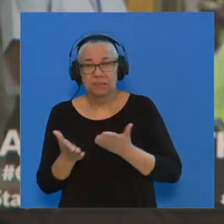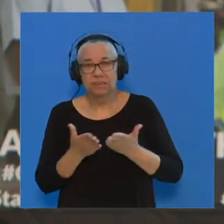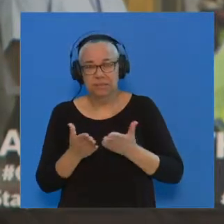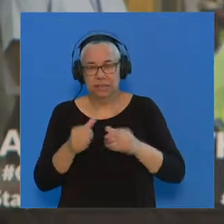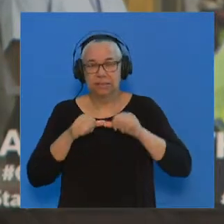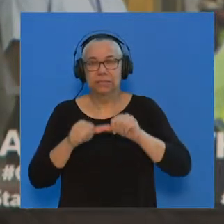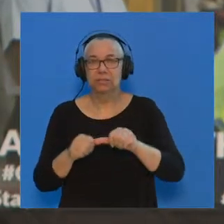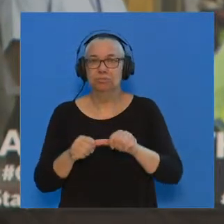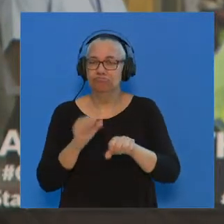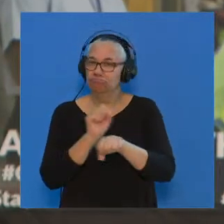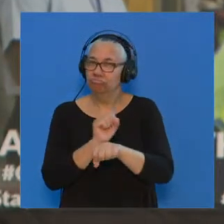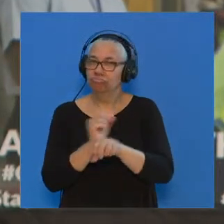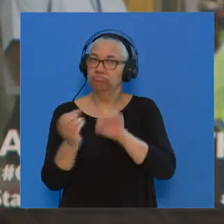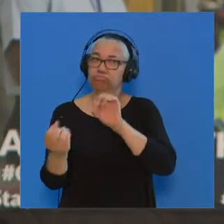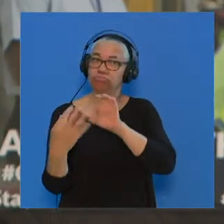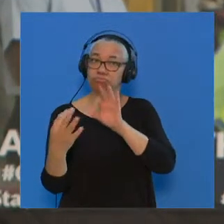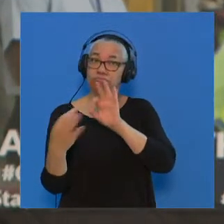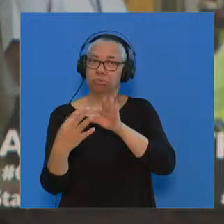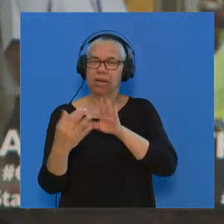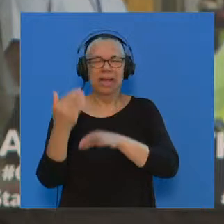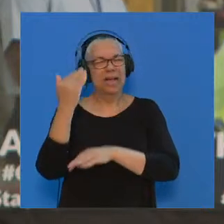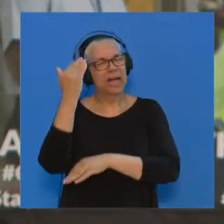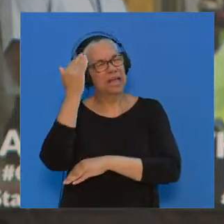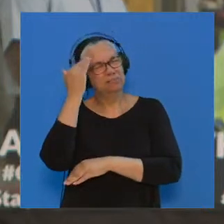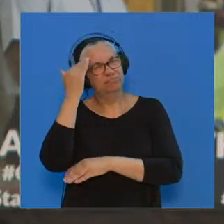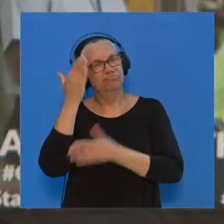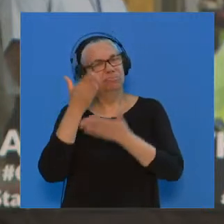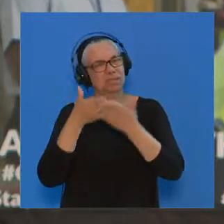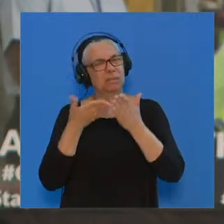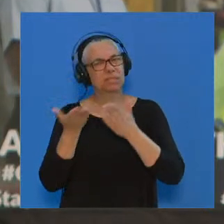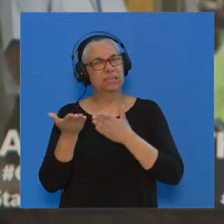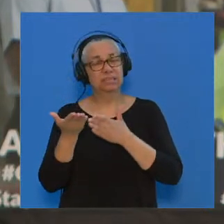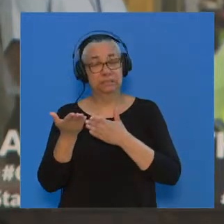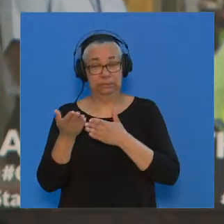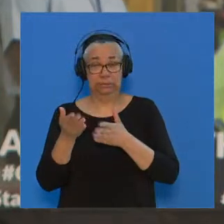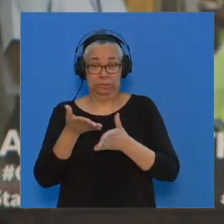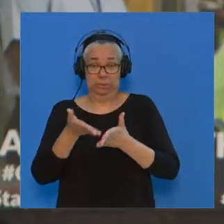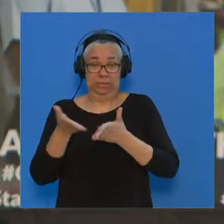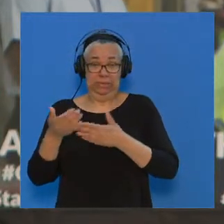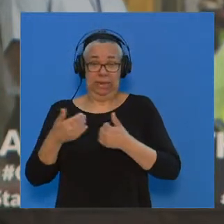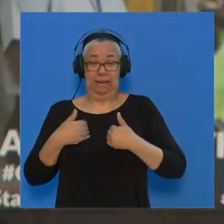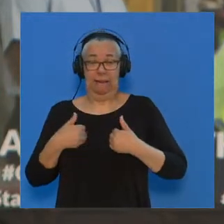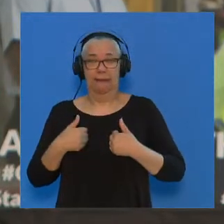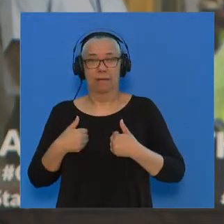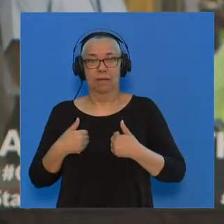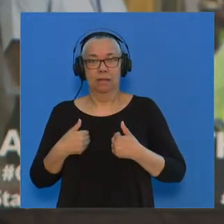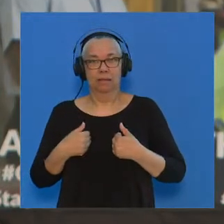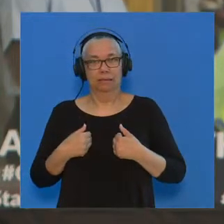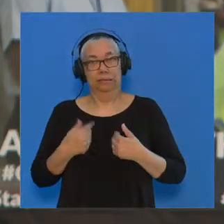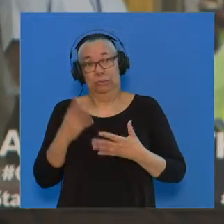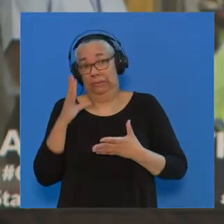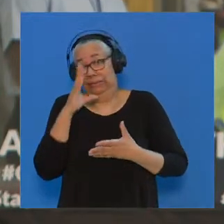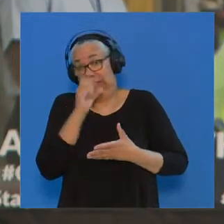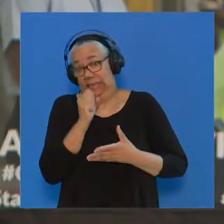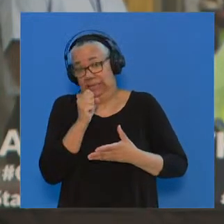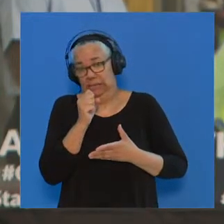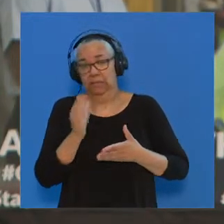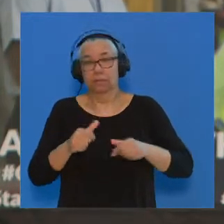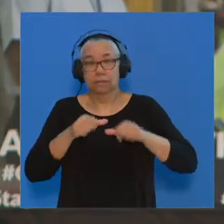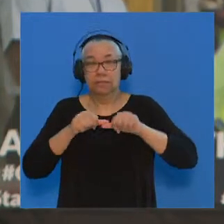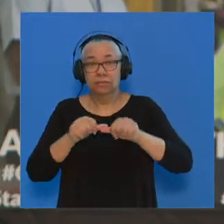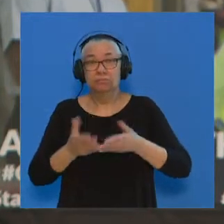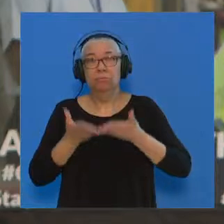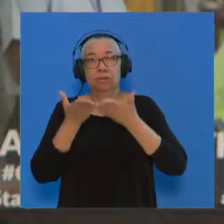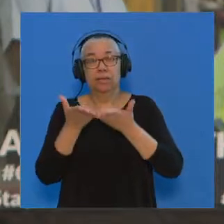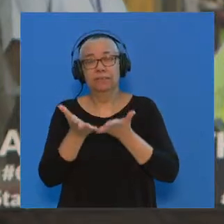remotely, as I understand. I know that there's a number of matters of which they process, so I would just assume that they are continuing to provide services, and I